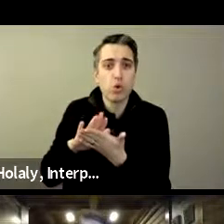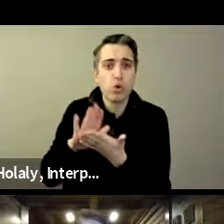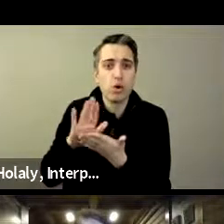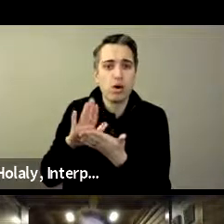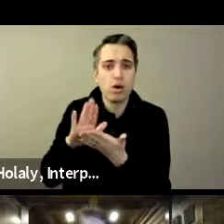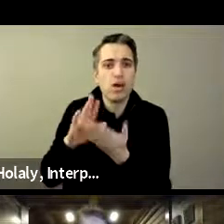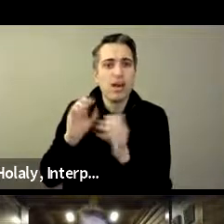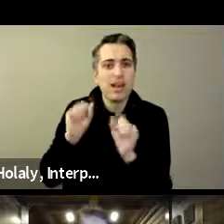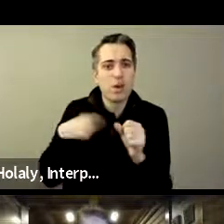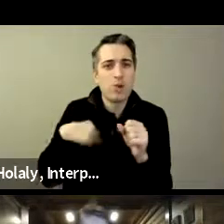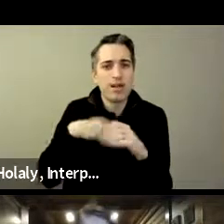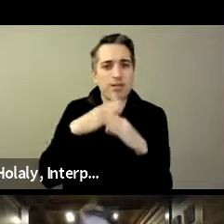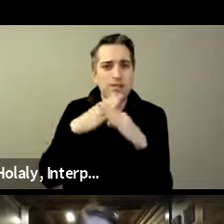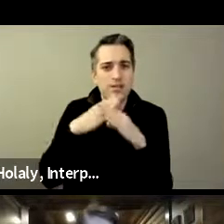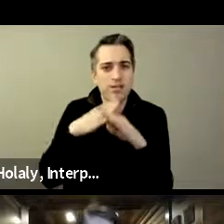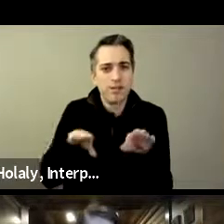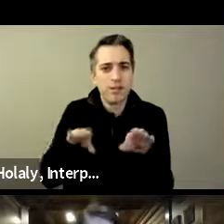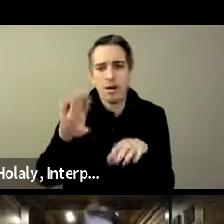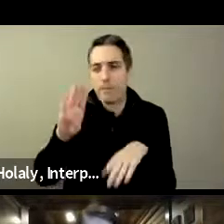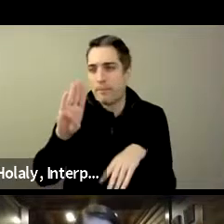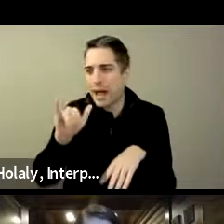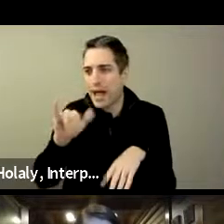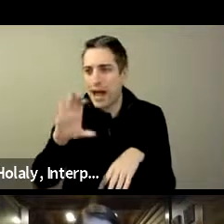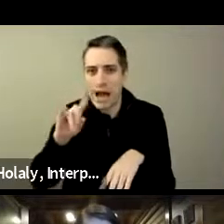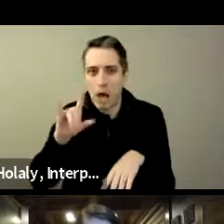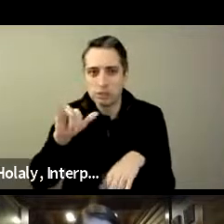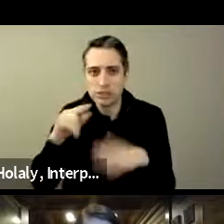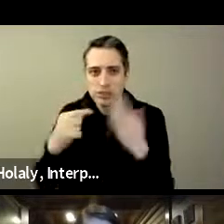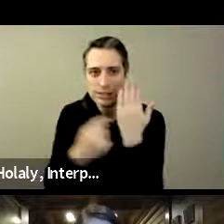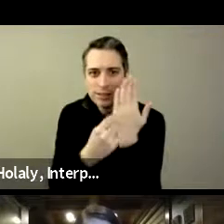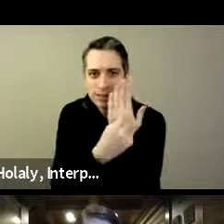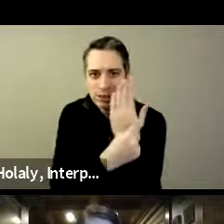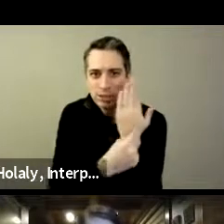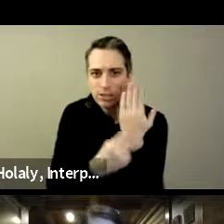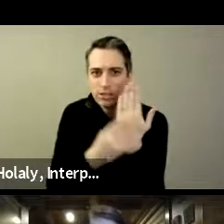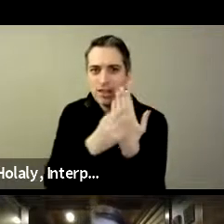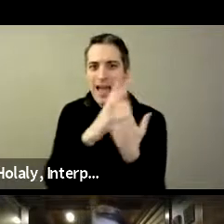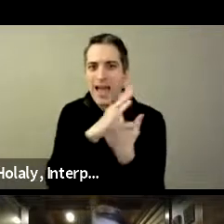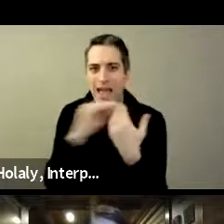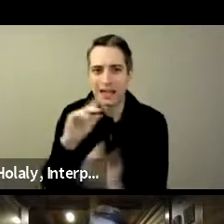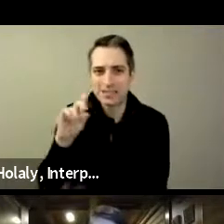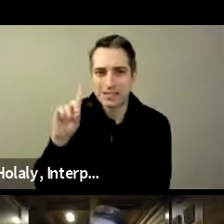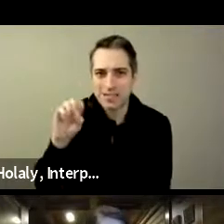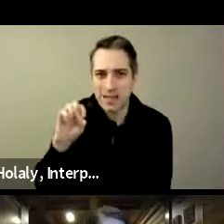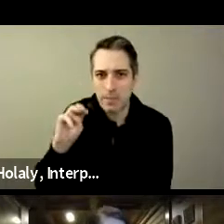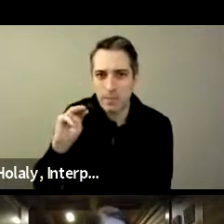disaggregating the data by county and by demographic information.